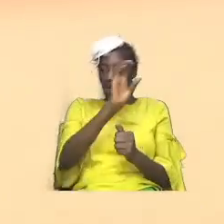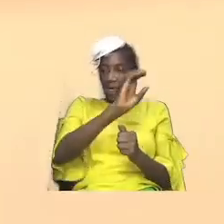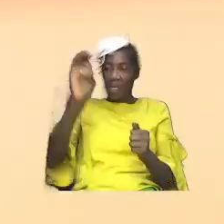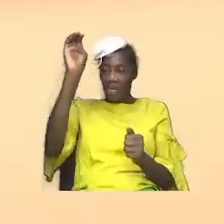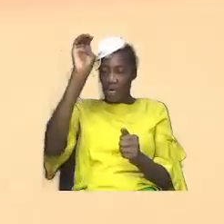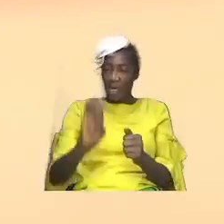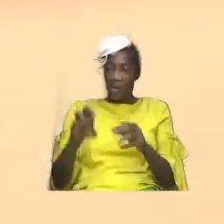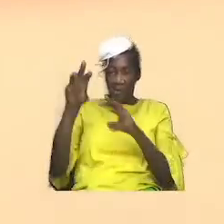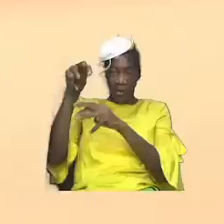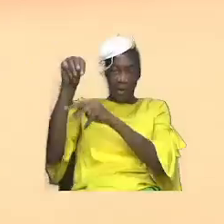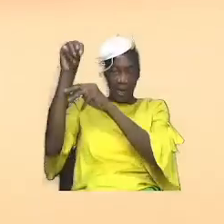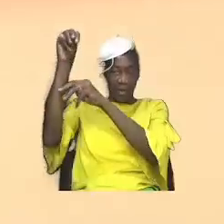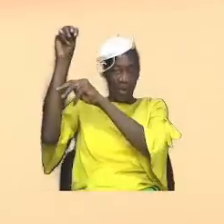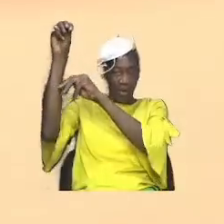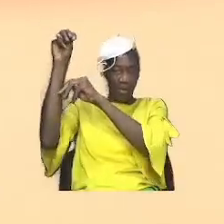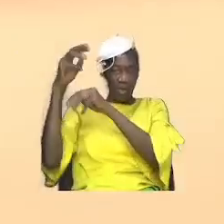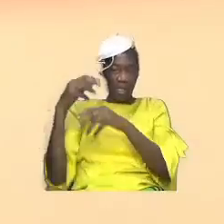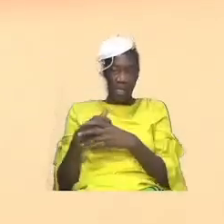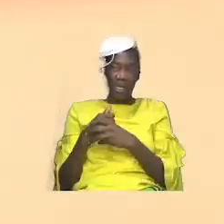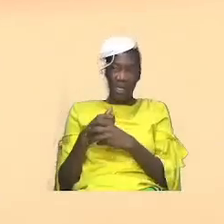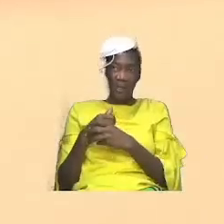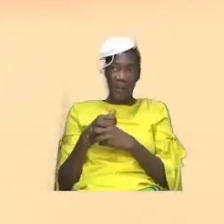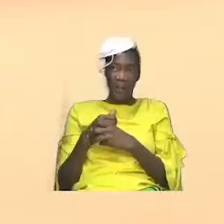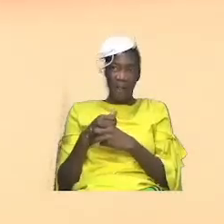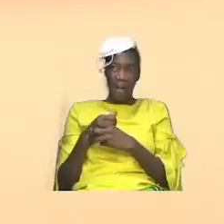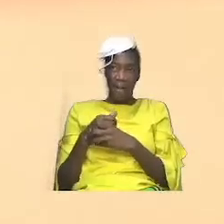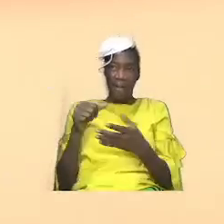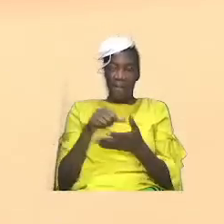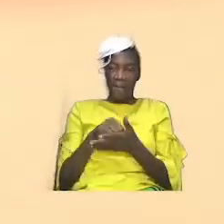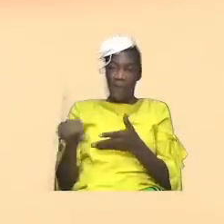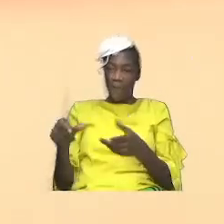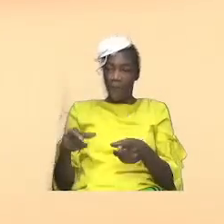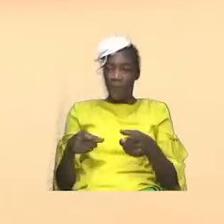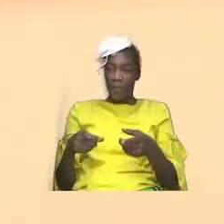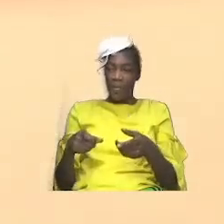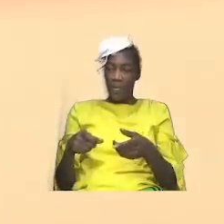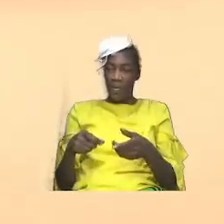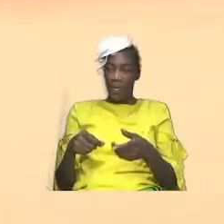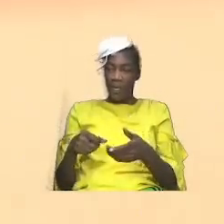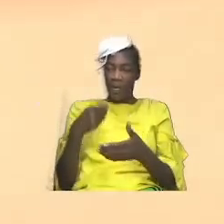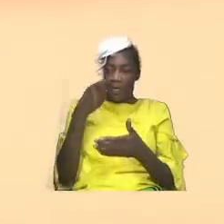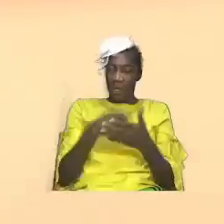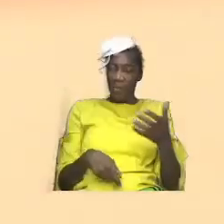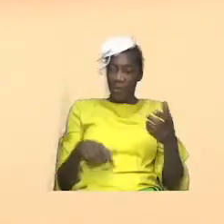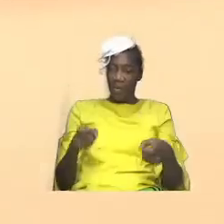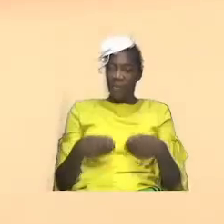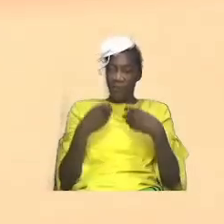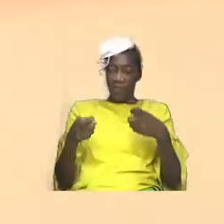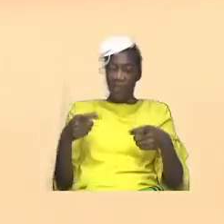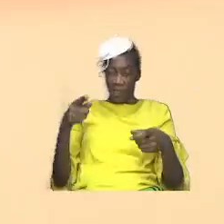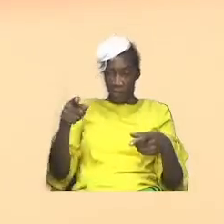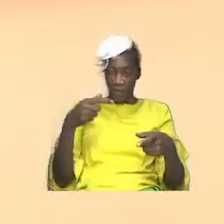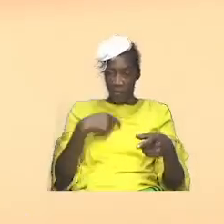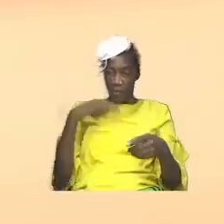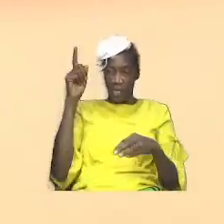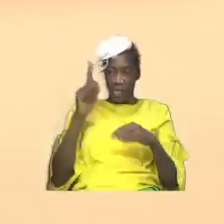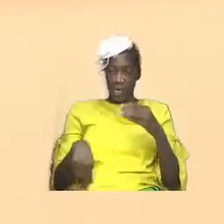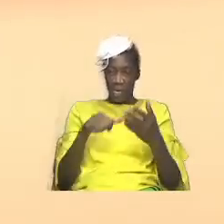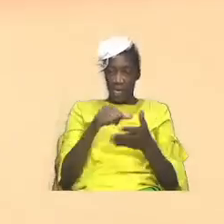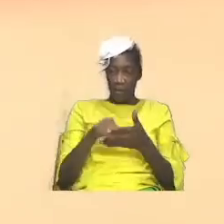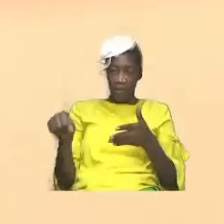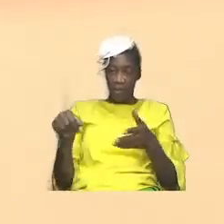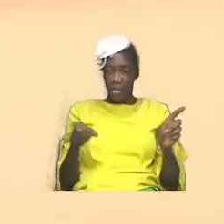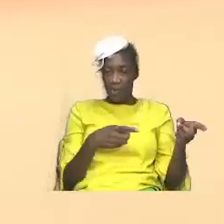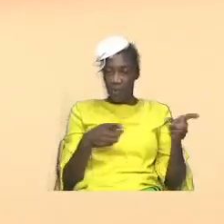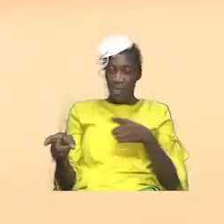perspective already. And the judgment at Calvary paid the price for sin that you and I couldn't pay. And so we did what we had to